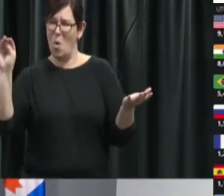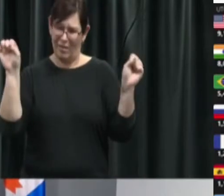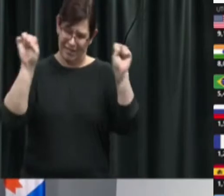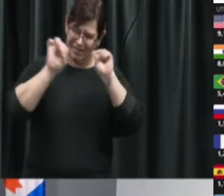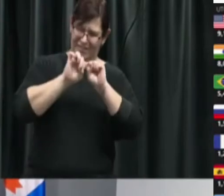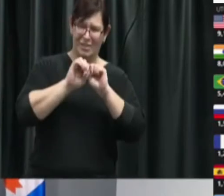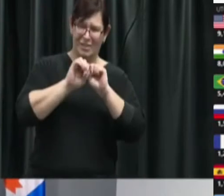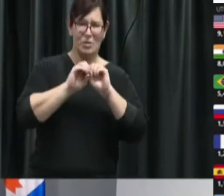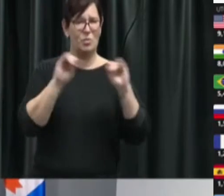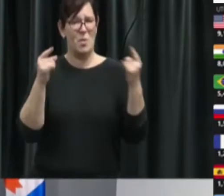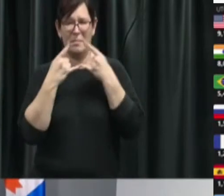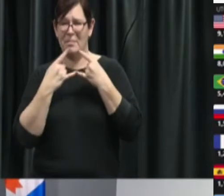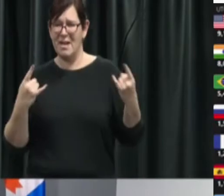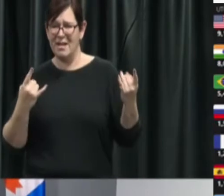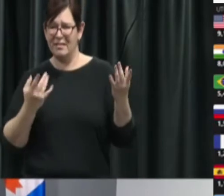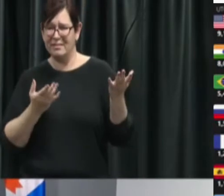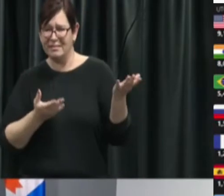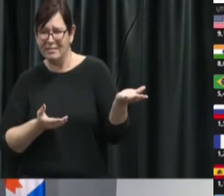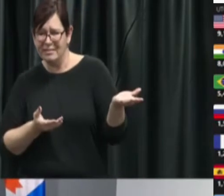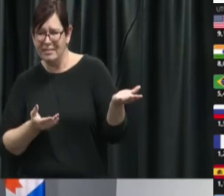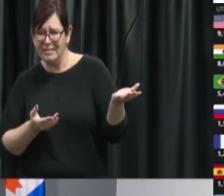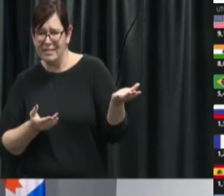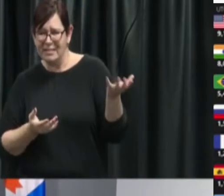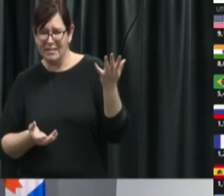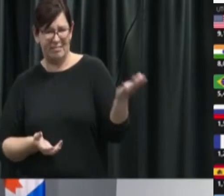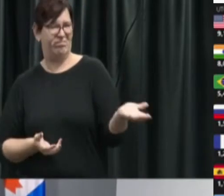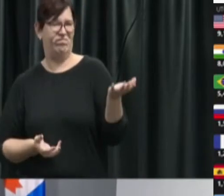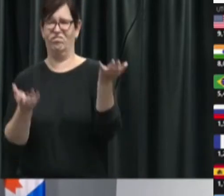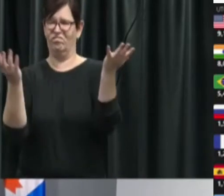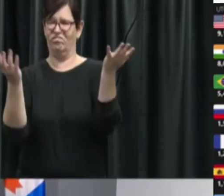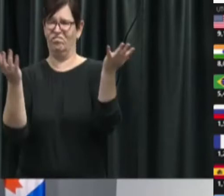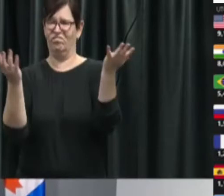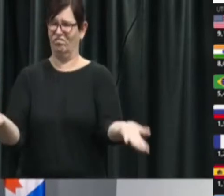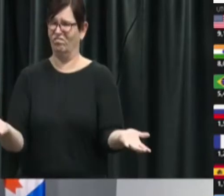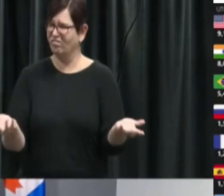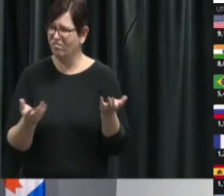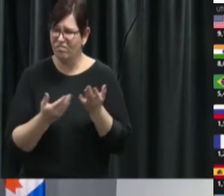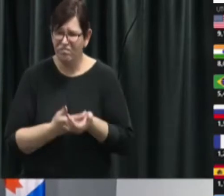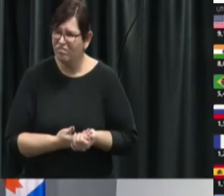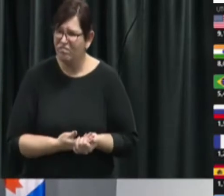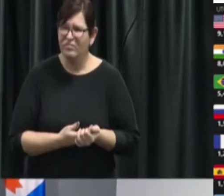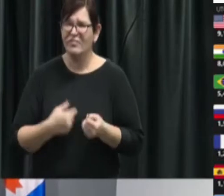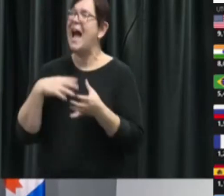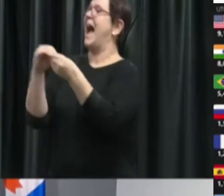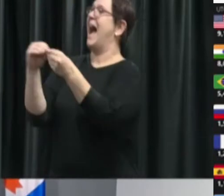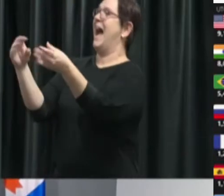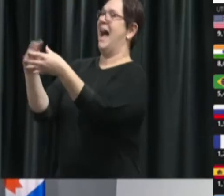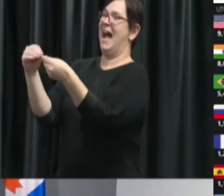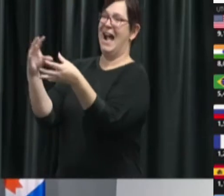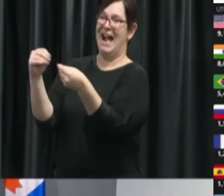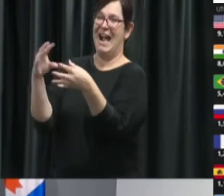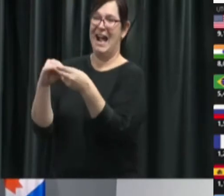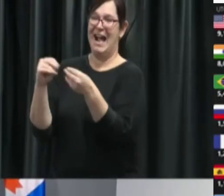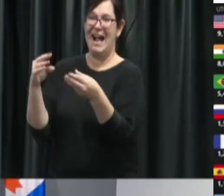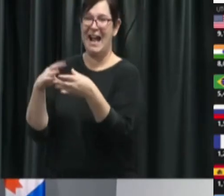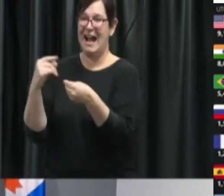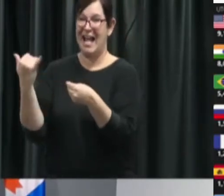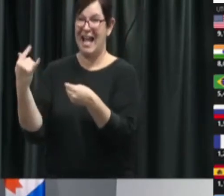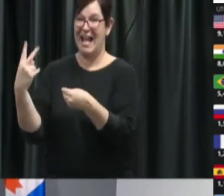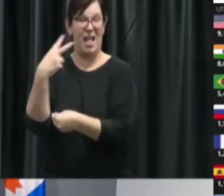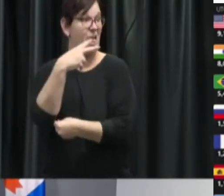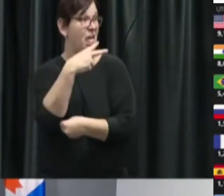things happen was very unfortunate, because it just undermines, the message that we're trying to get out there about the importance of